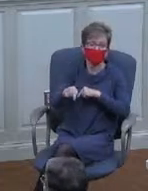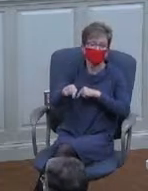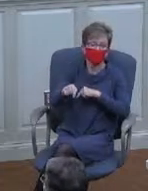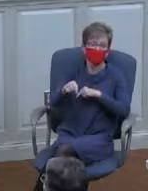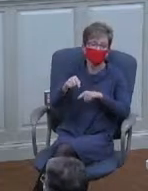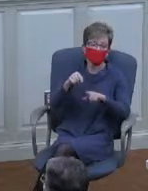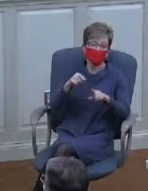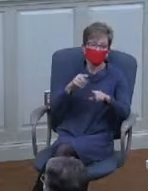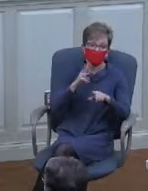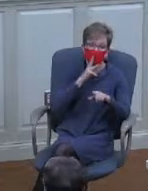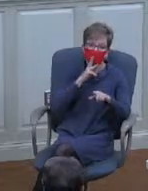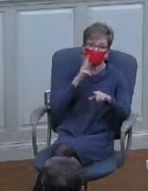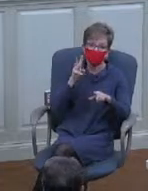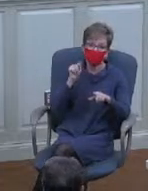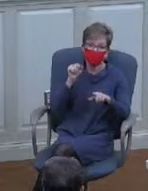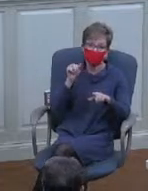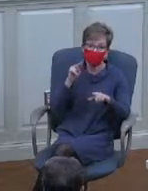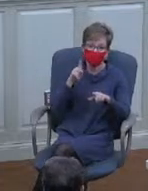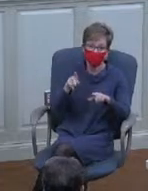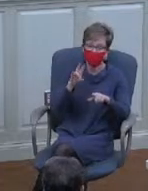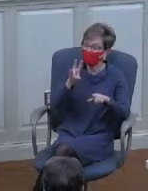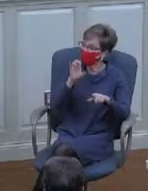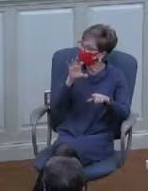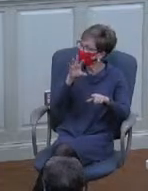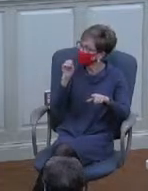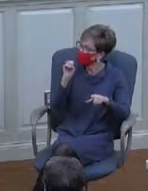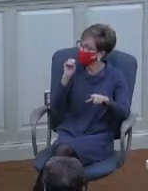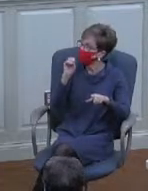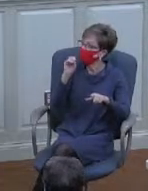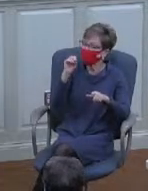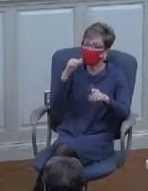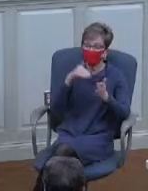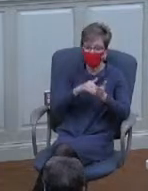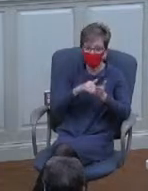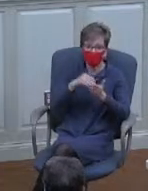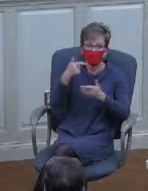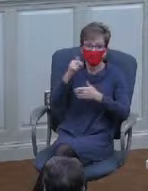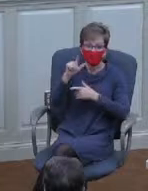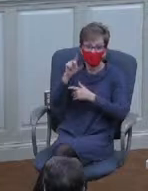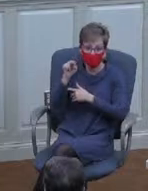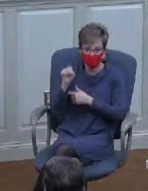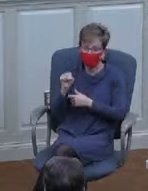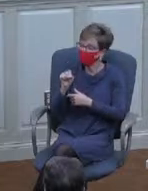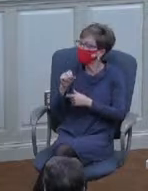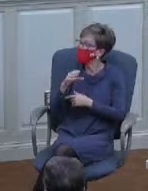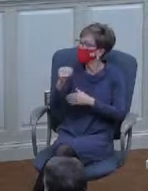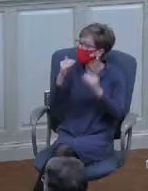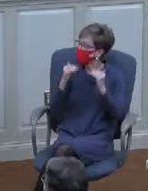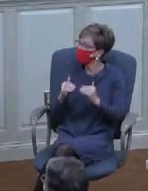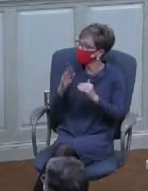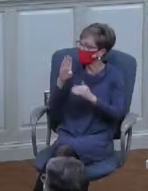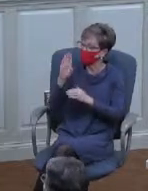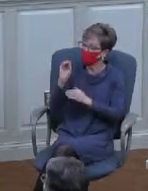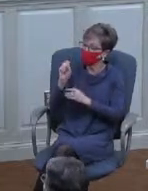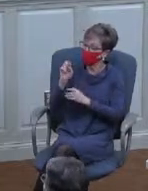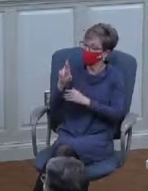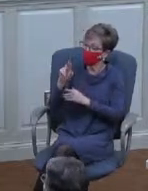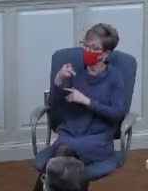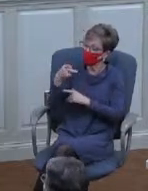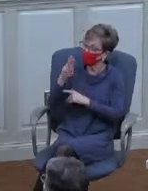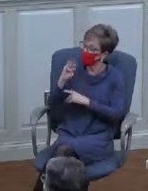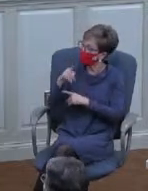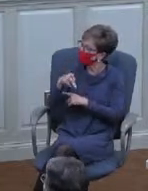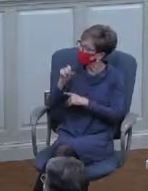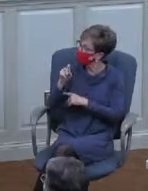water tank here, 750,000 gallons, booster pump station here, valve vault here. This is going to be a